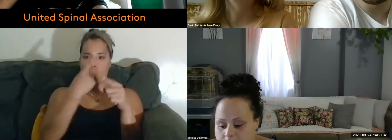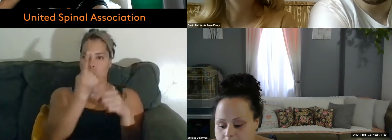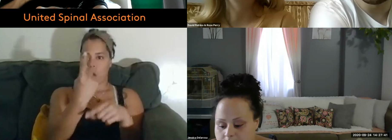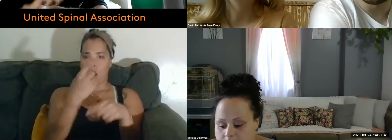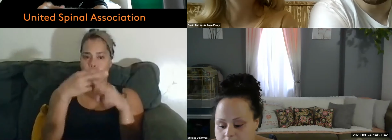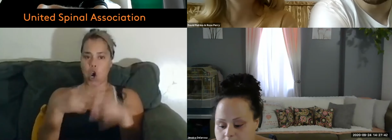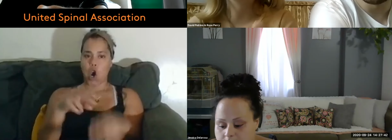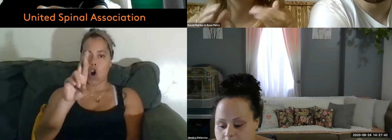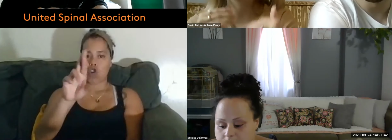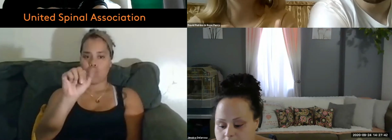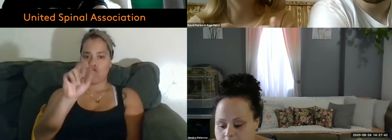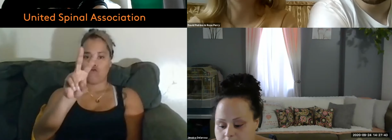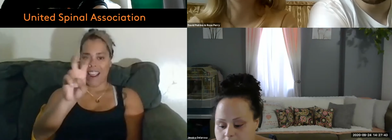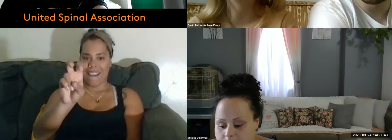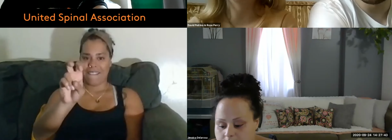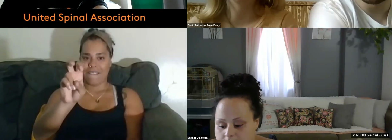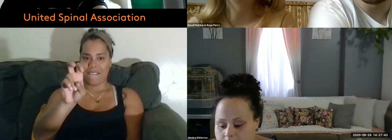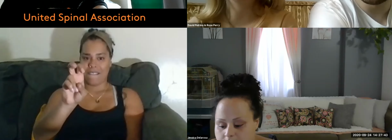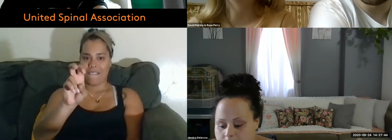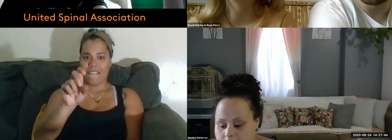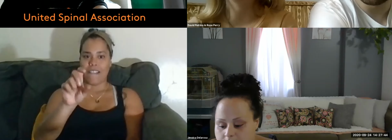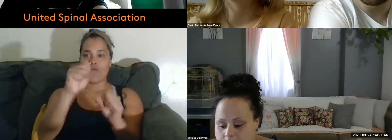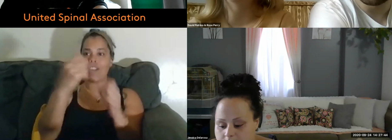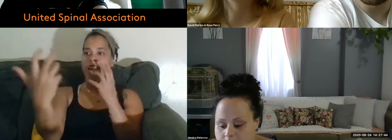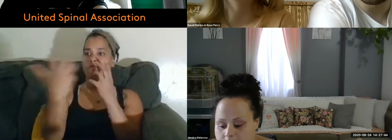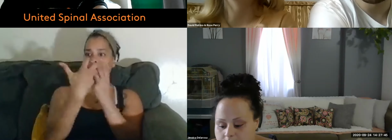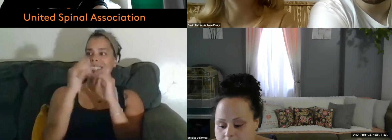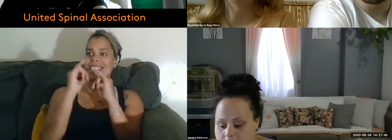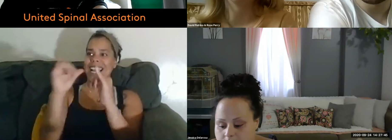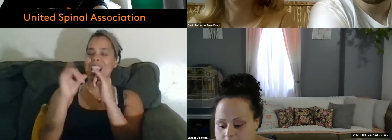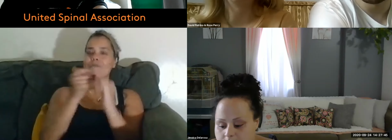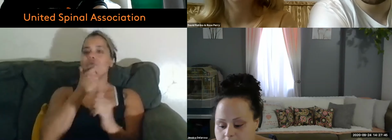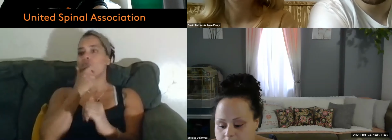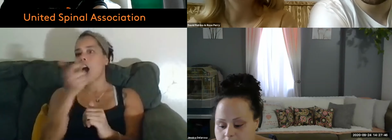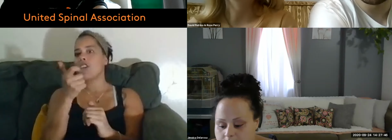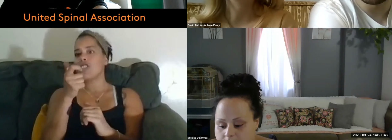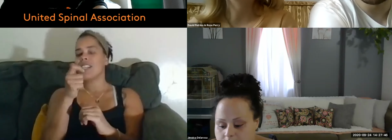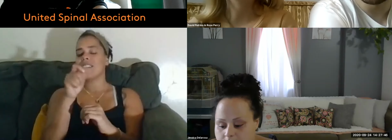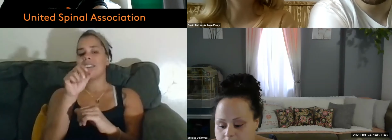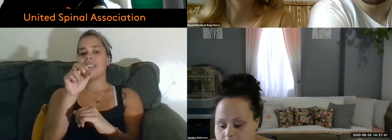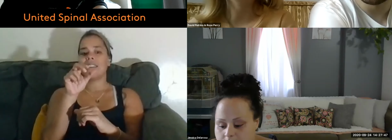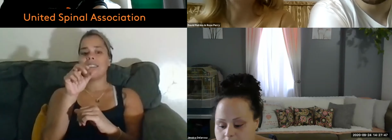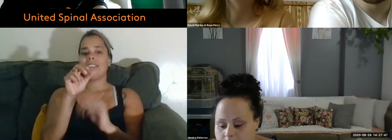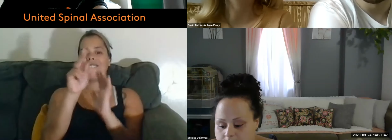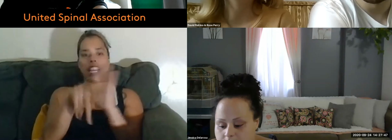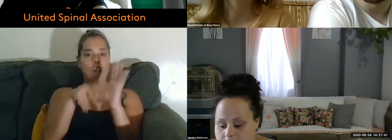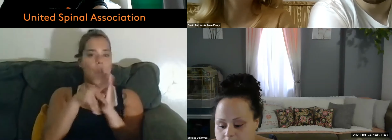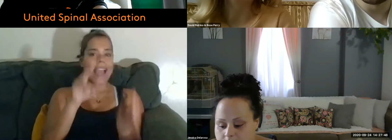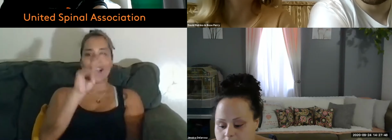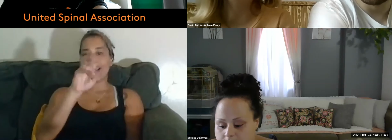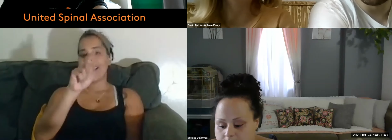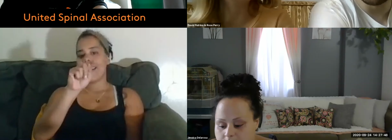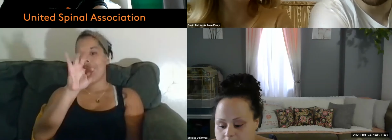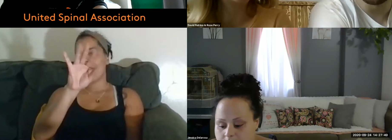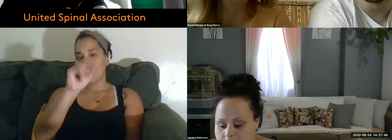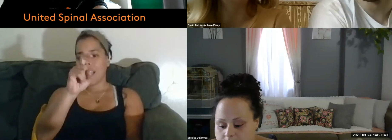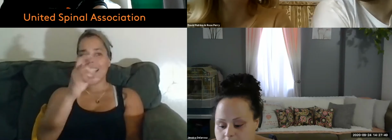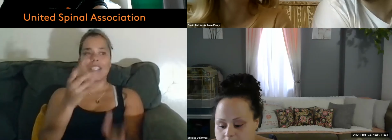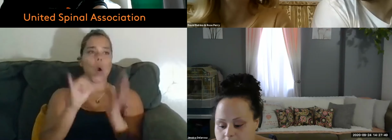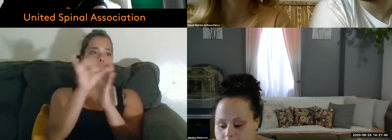you can be in sync watching videos from Netflix or YouTube, which is pretty cool. I use it a lot with my